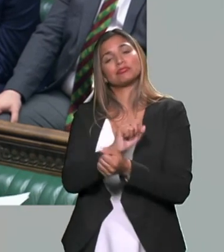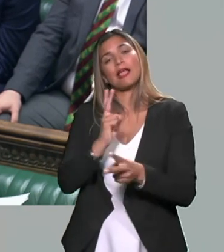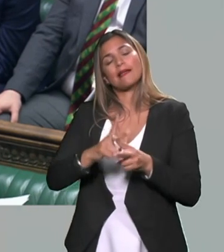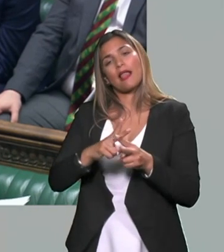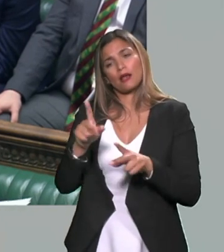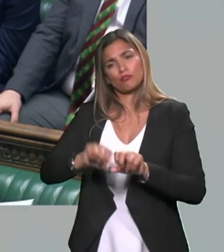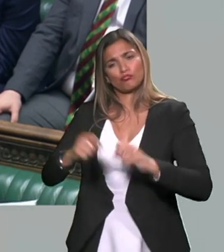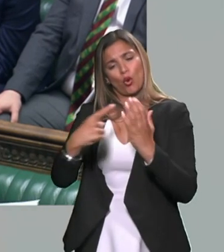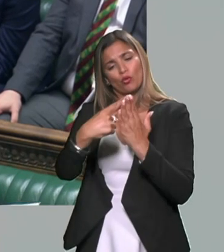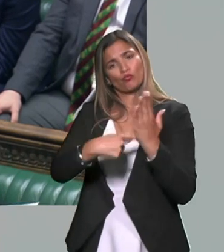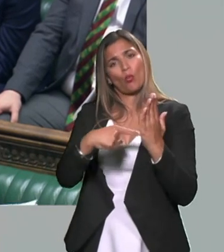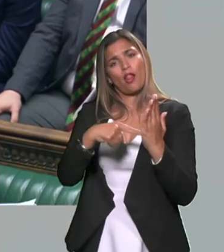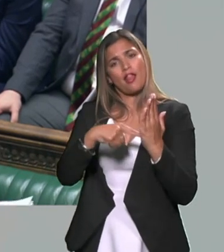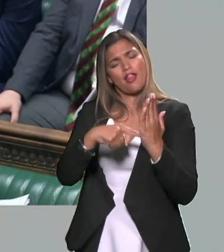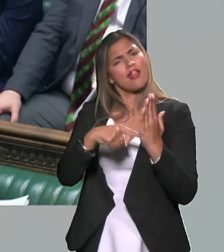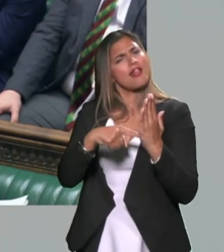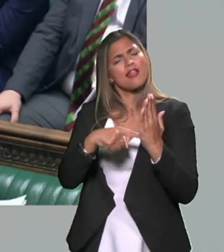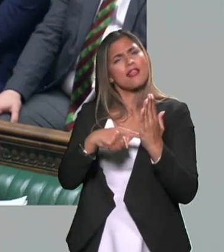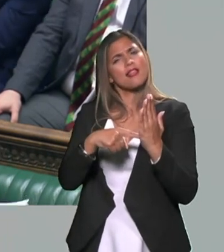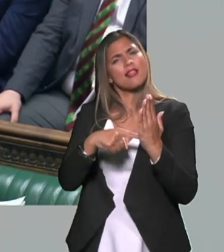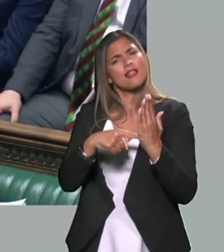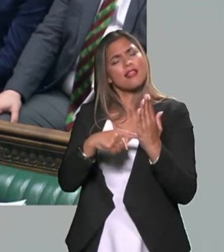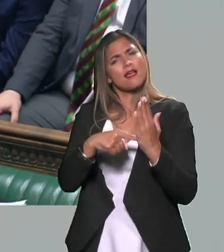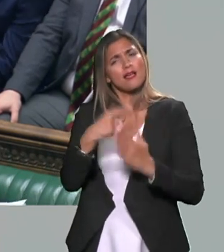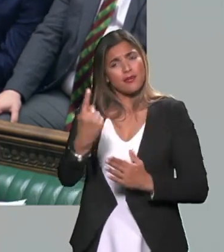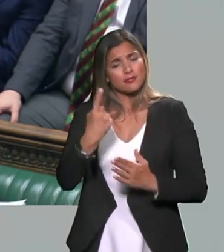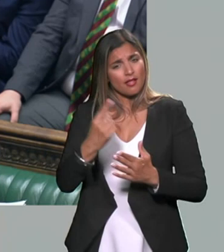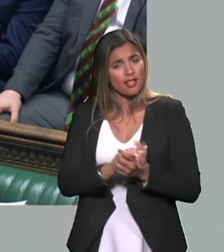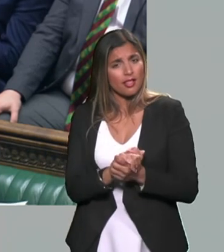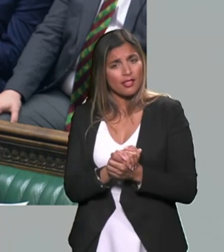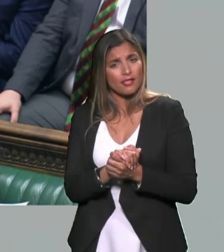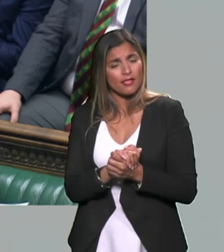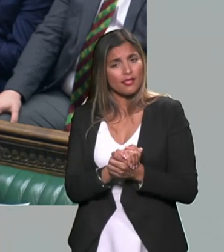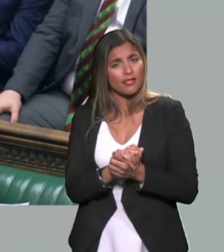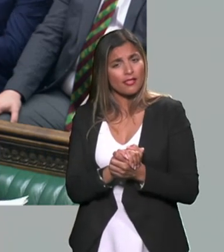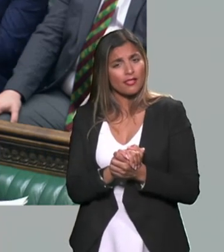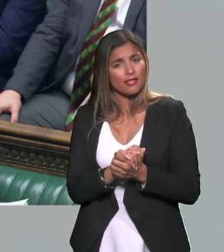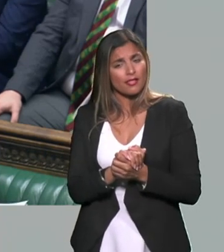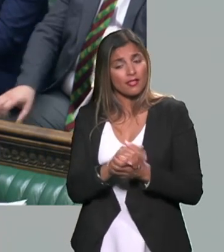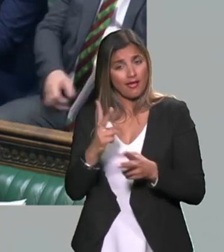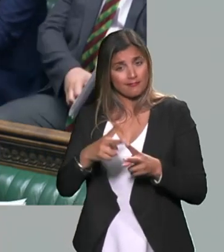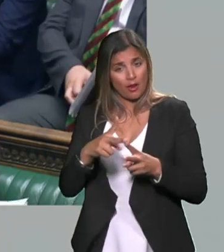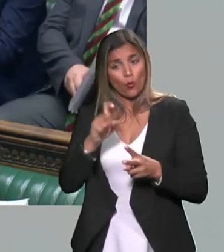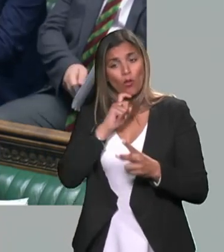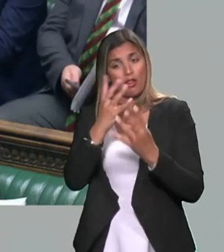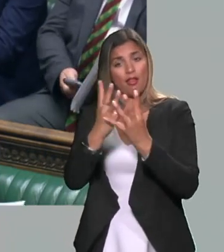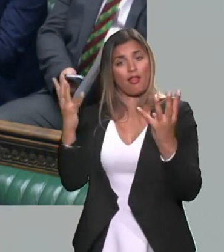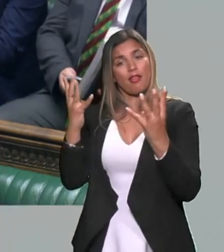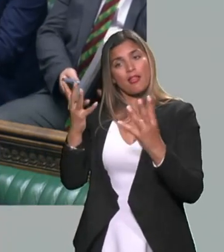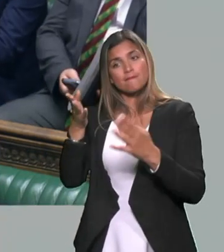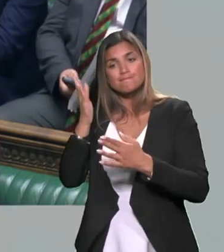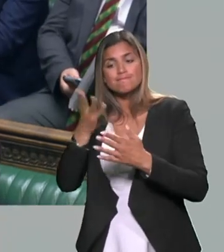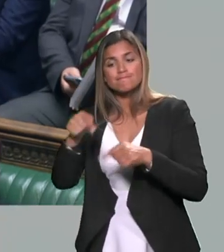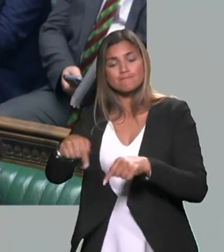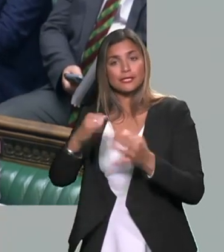his licence conditions. He has another parole board hearing scheduled for September. Prime